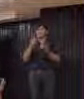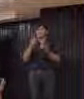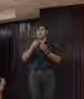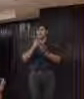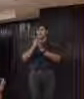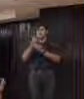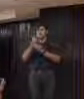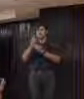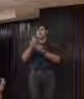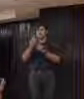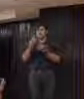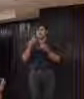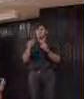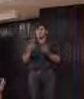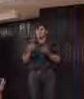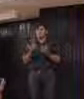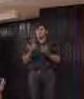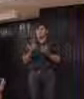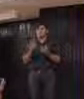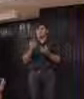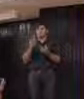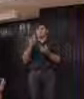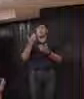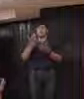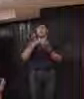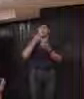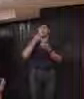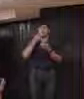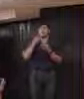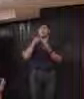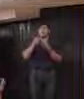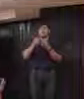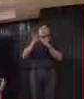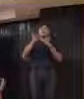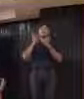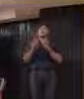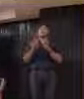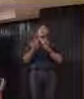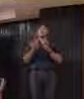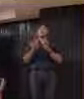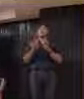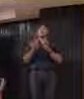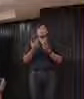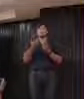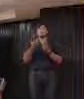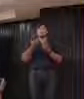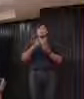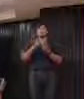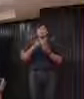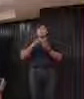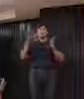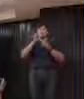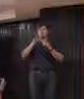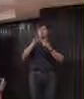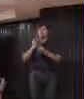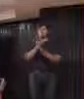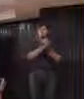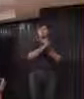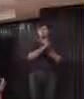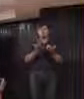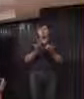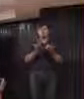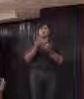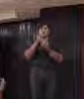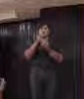consultation? When I say that it's a manageable done, mass arrests, the